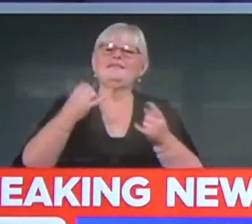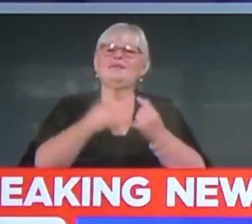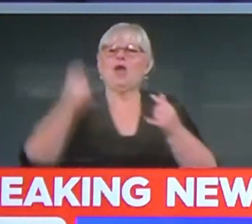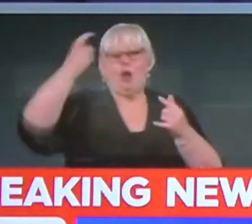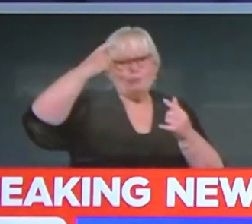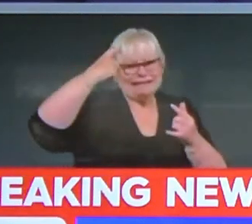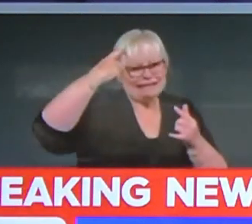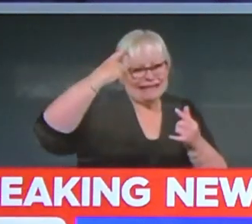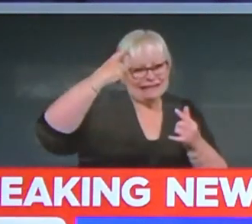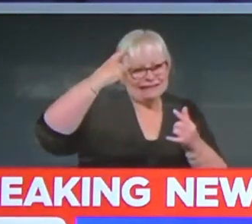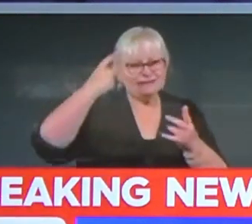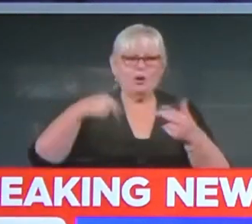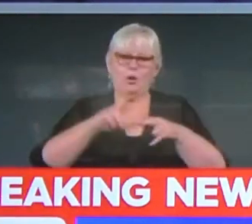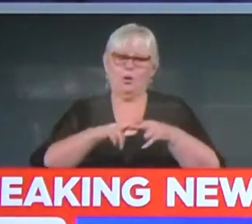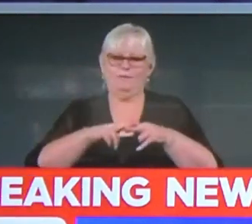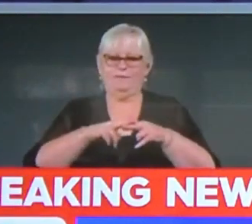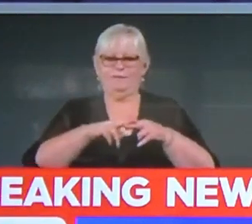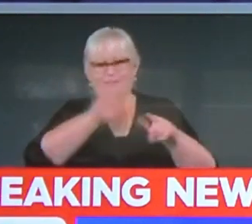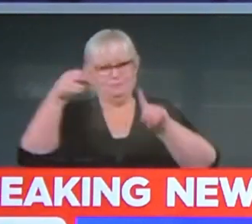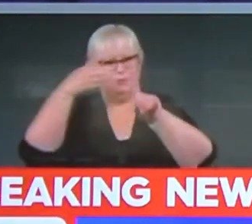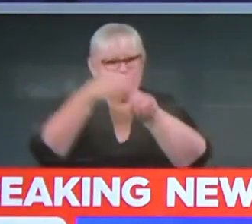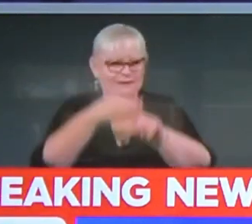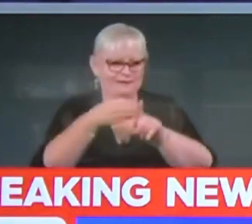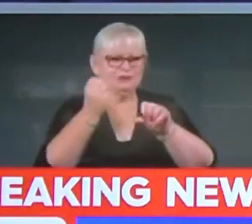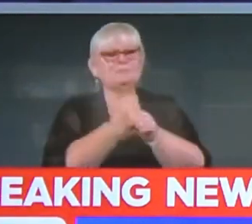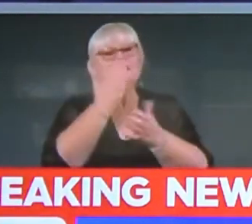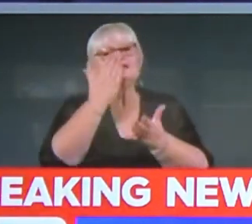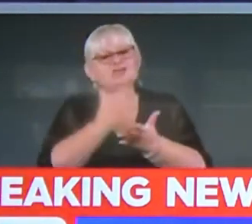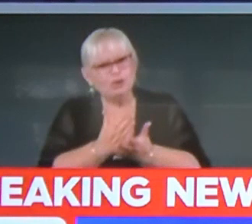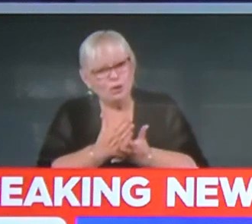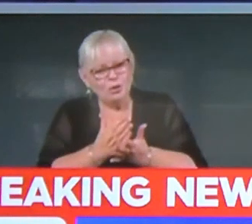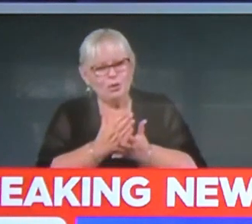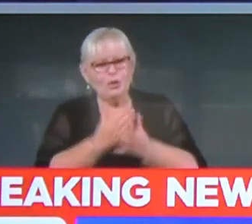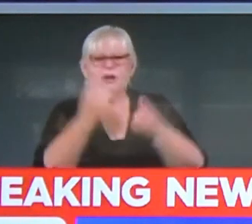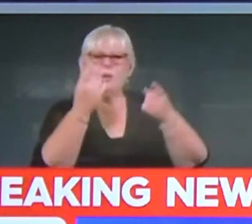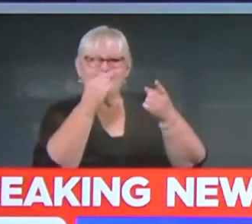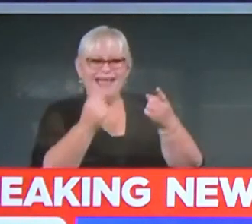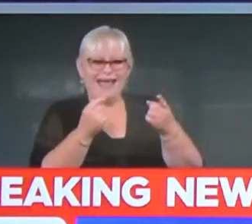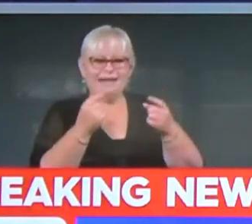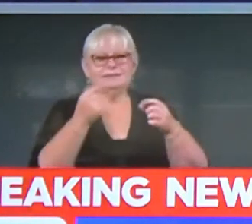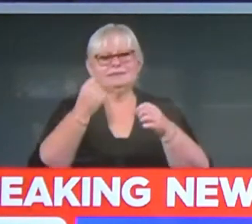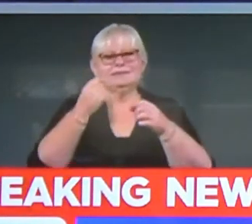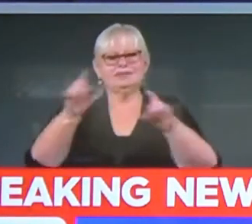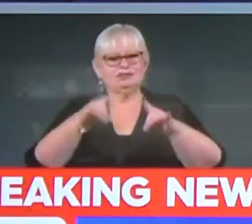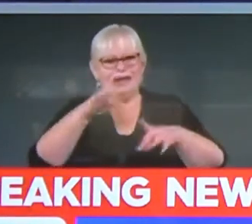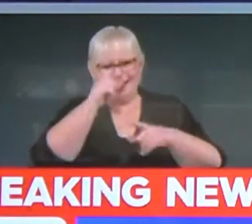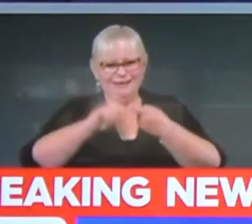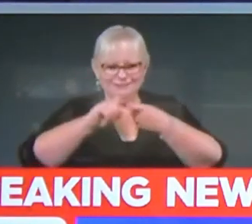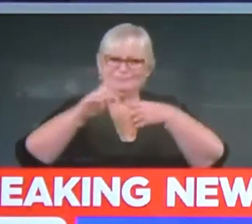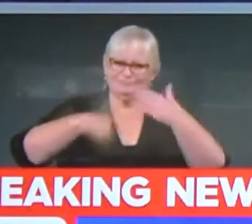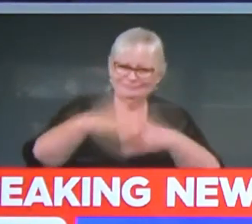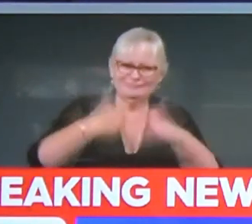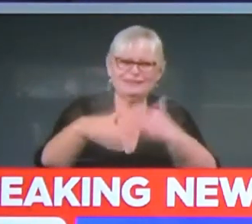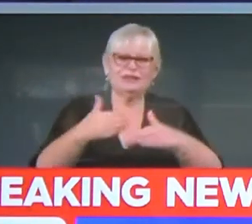sense of purpose in ensuring that we can meet these objectives and keep the nation functioning and providing